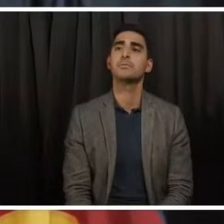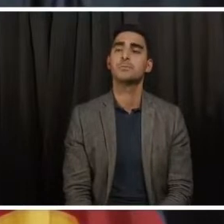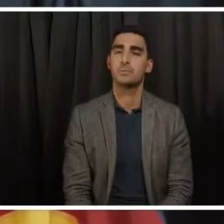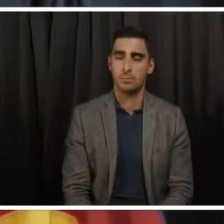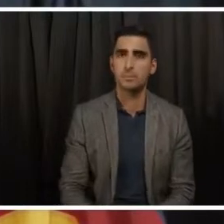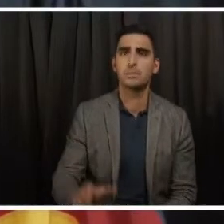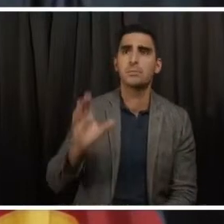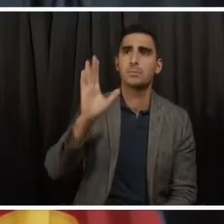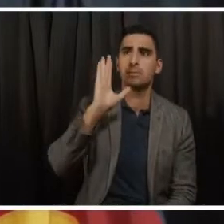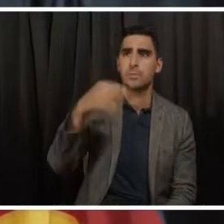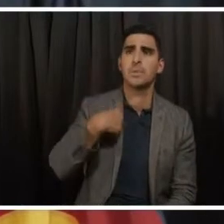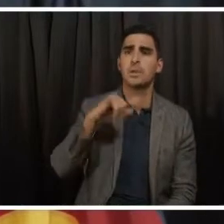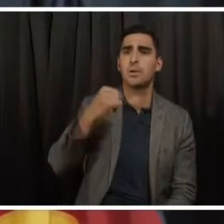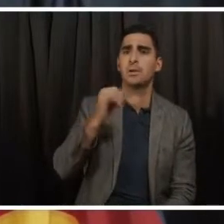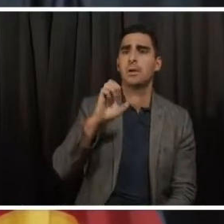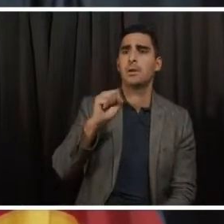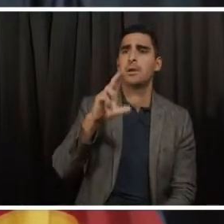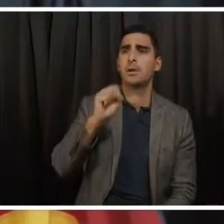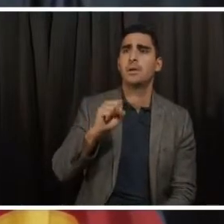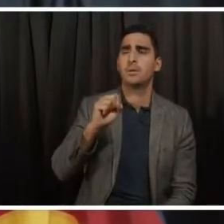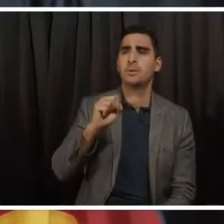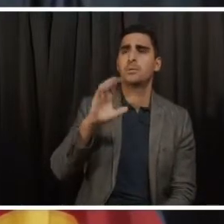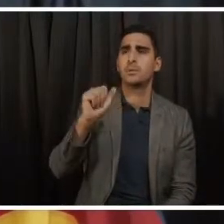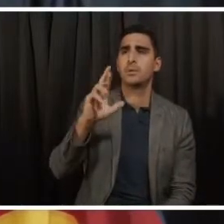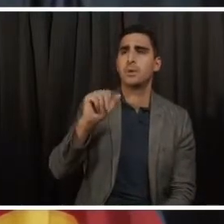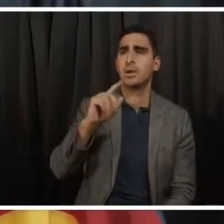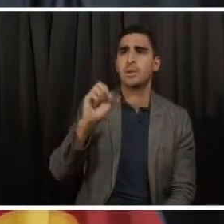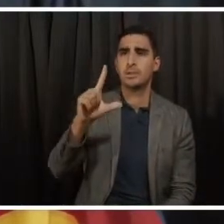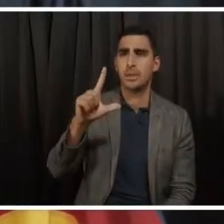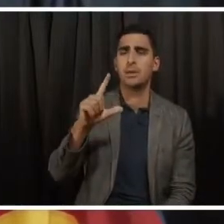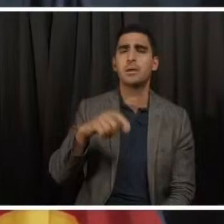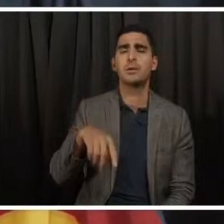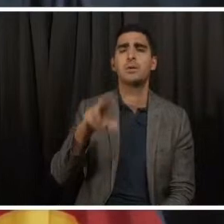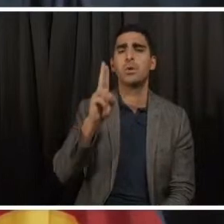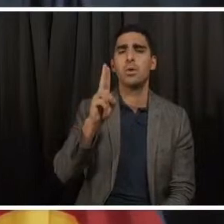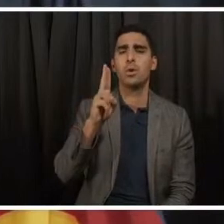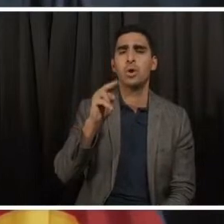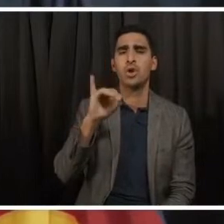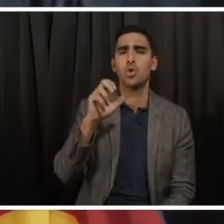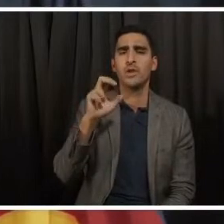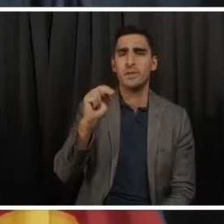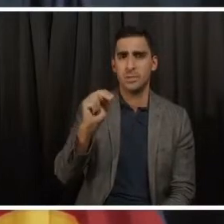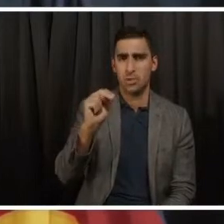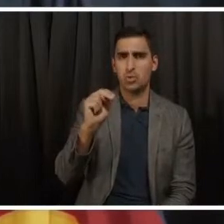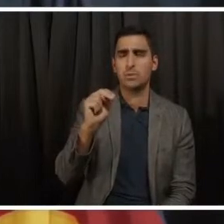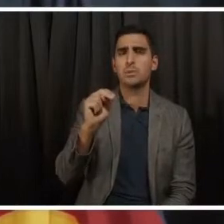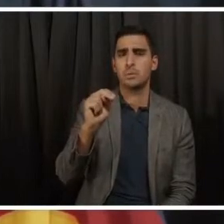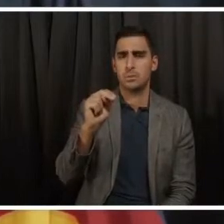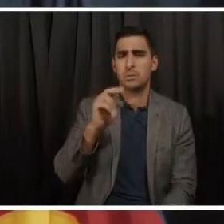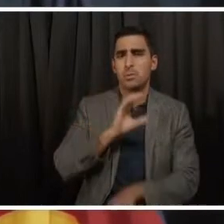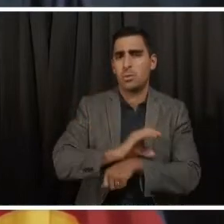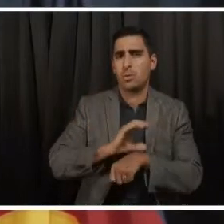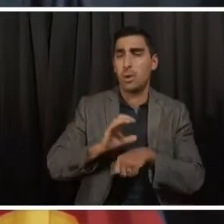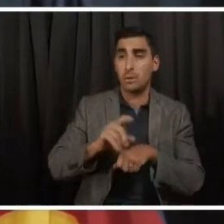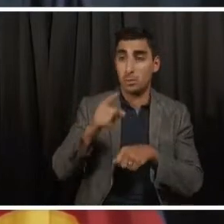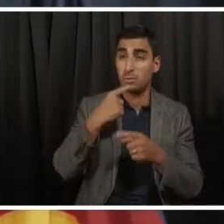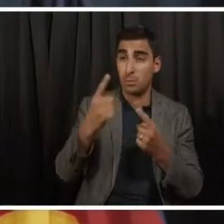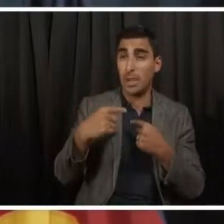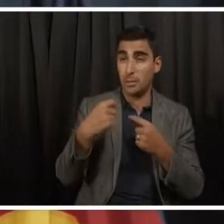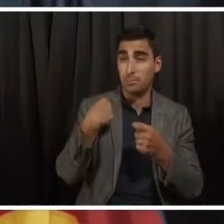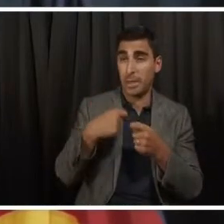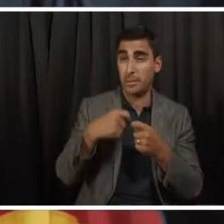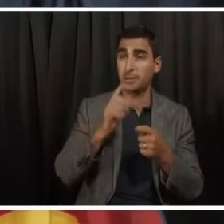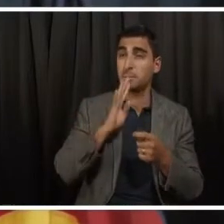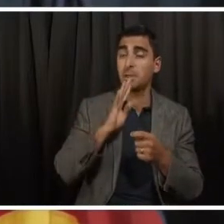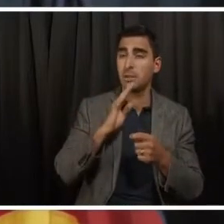Hello, Governor. I'm Jesús Carrasquel from Noticias Univisión Colorado. Hola. Gobernador, si nos puede responder en español, han surgido ciertas